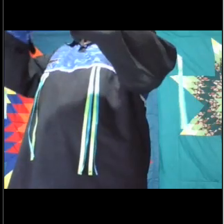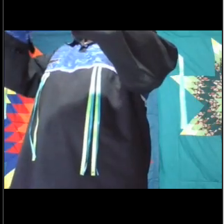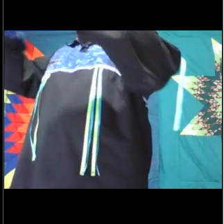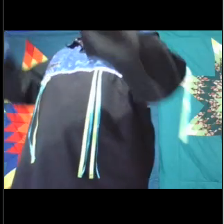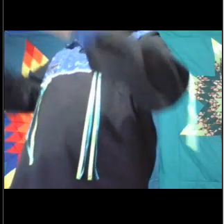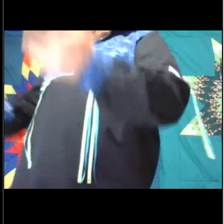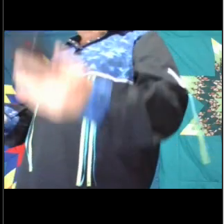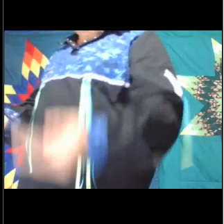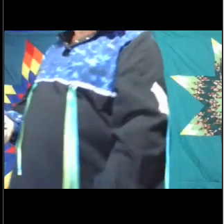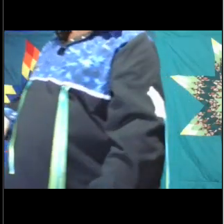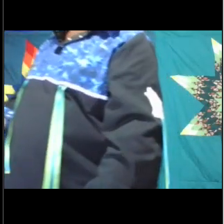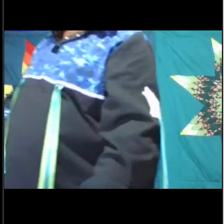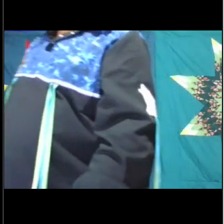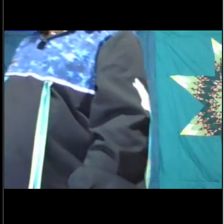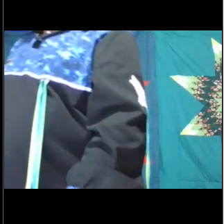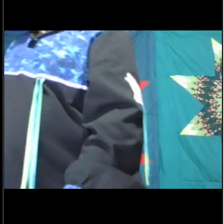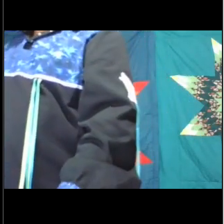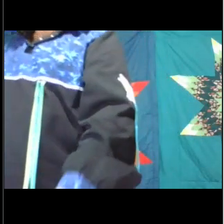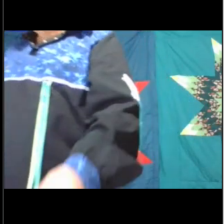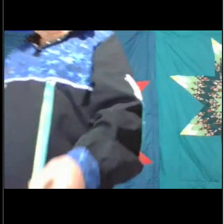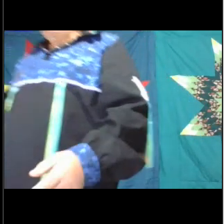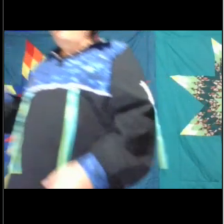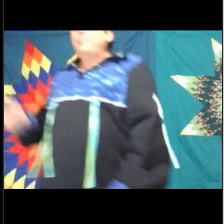in employment?